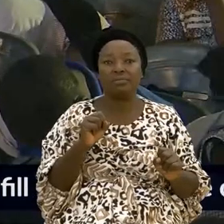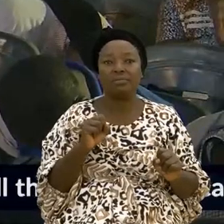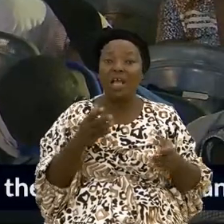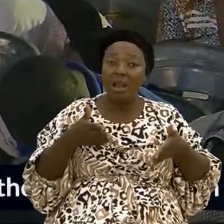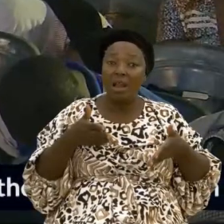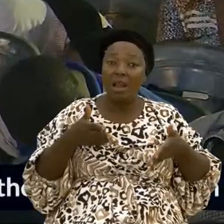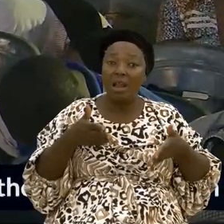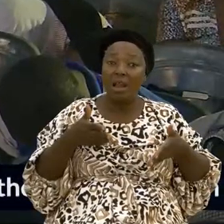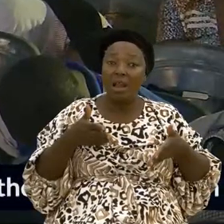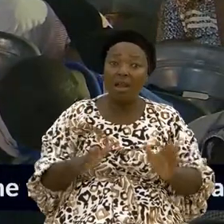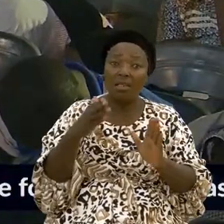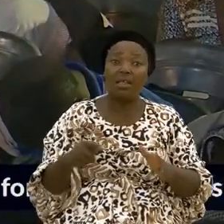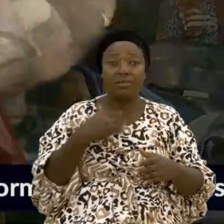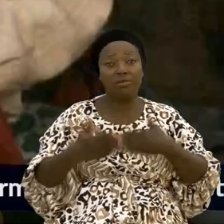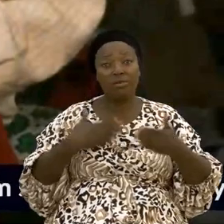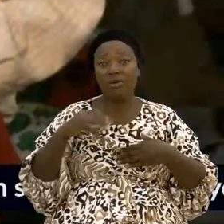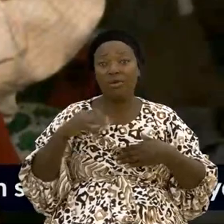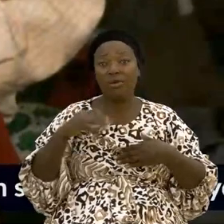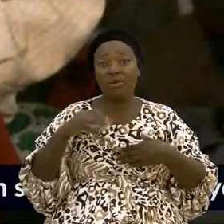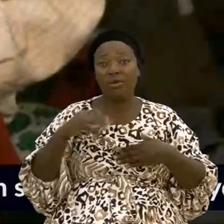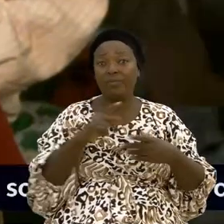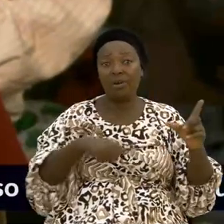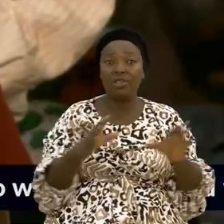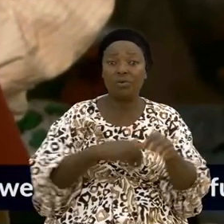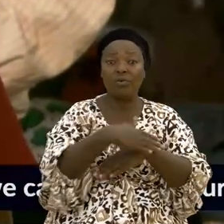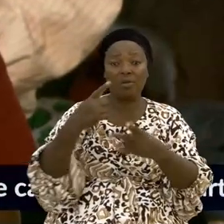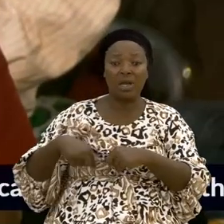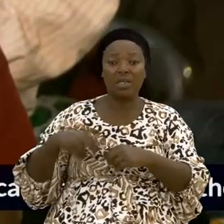the joy of the Lord take over your heart now.